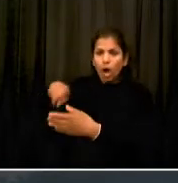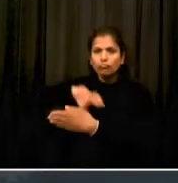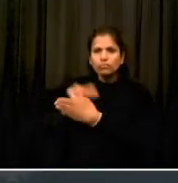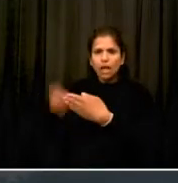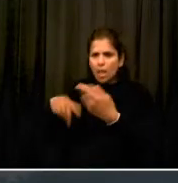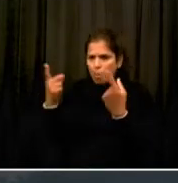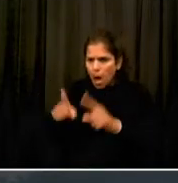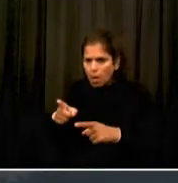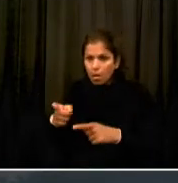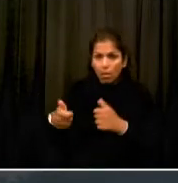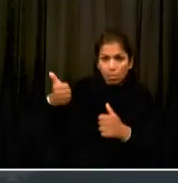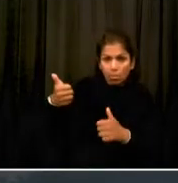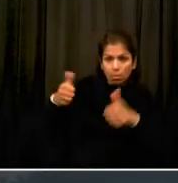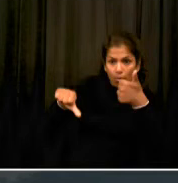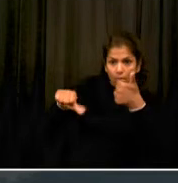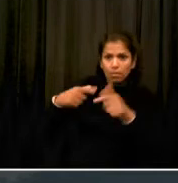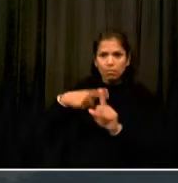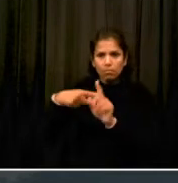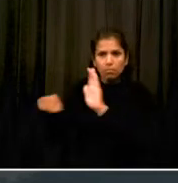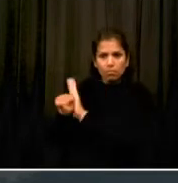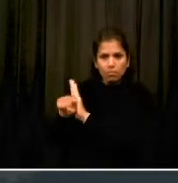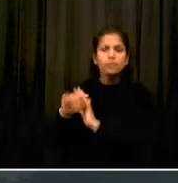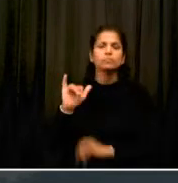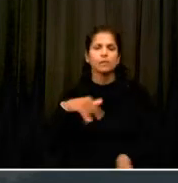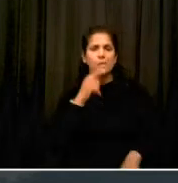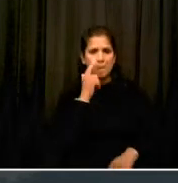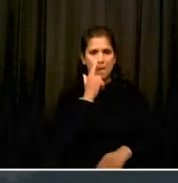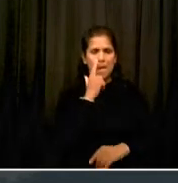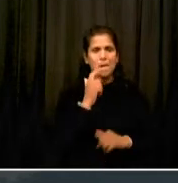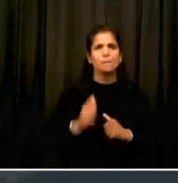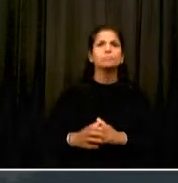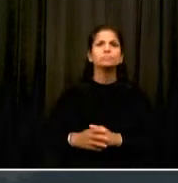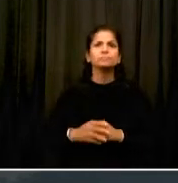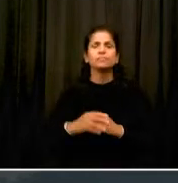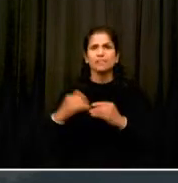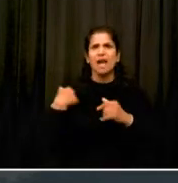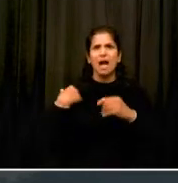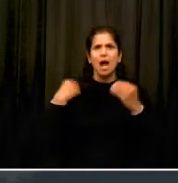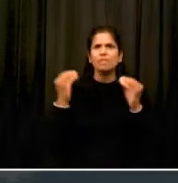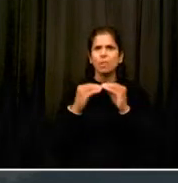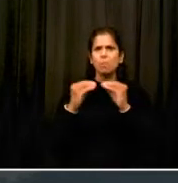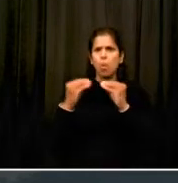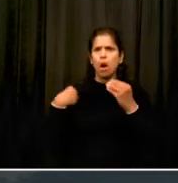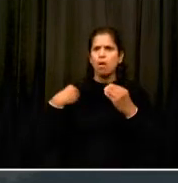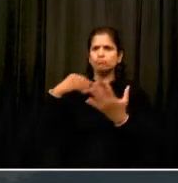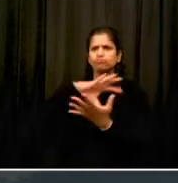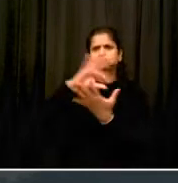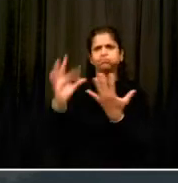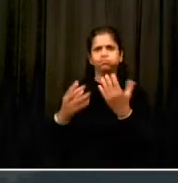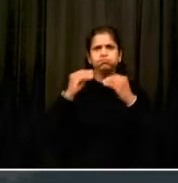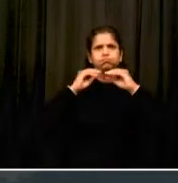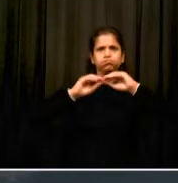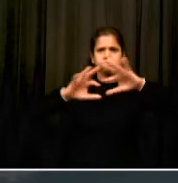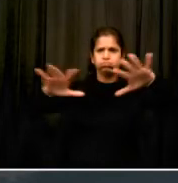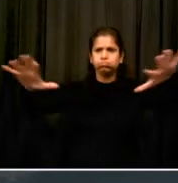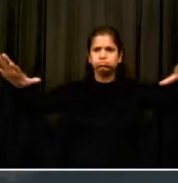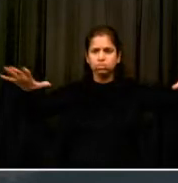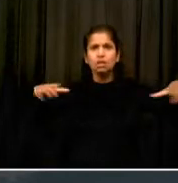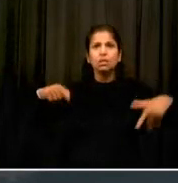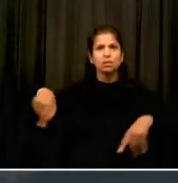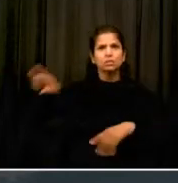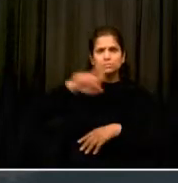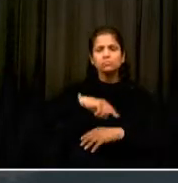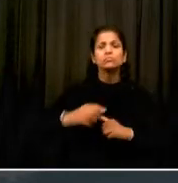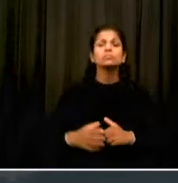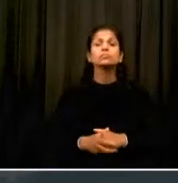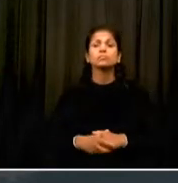communities moving forward to build off of the success we've had in Tremont. So I'm happy to announce today that we're going to be going to Sunset Park in Brooklyn and